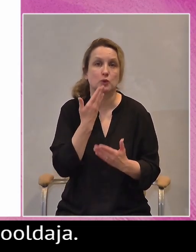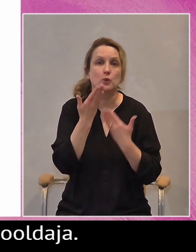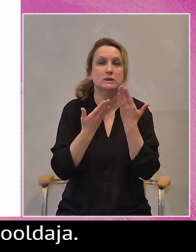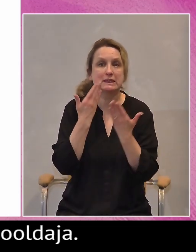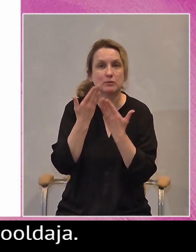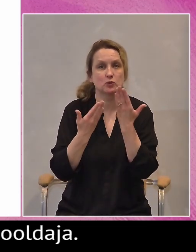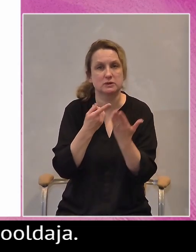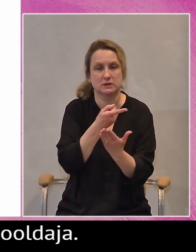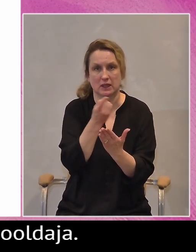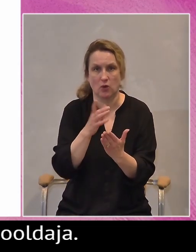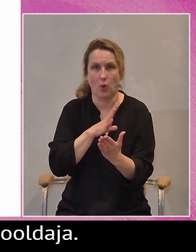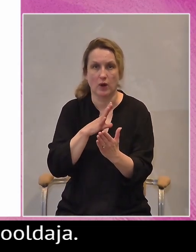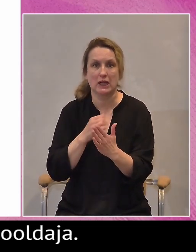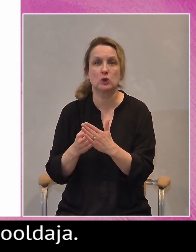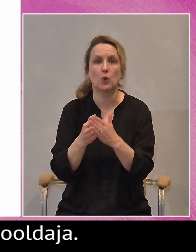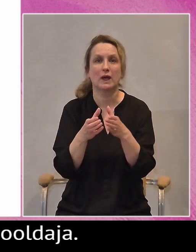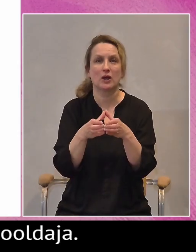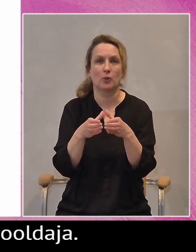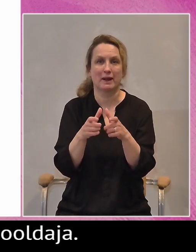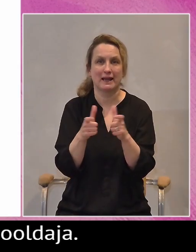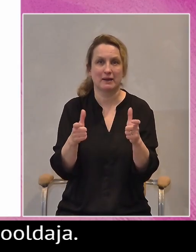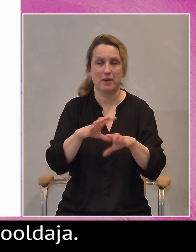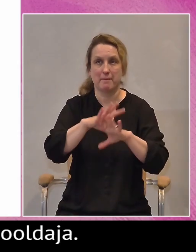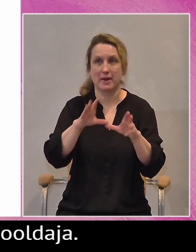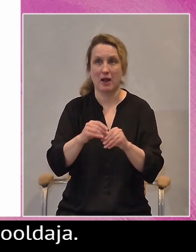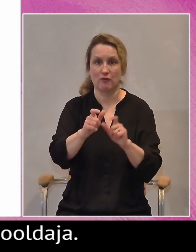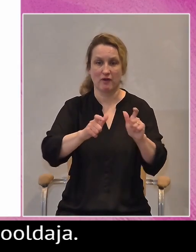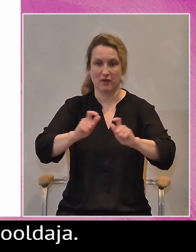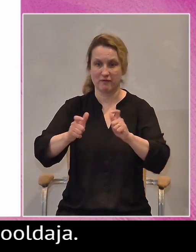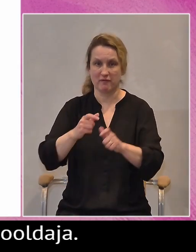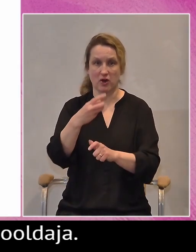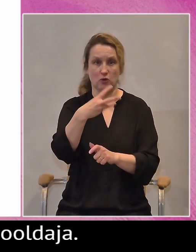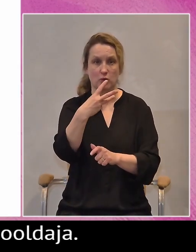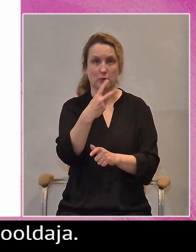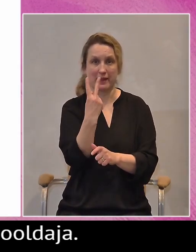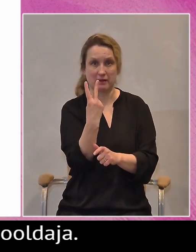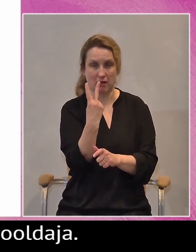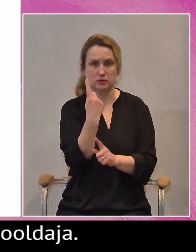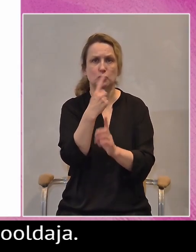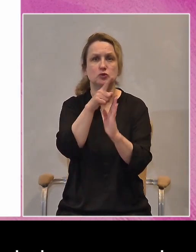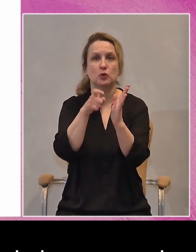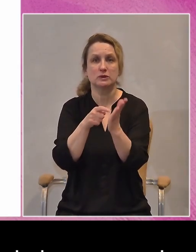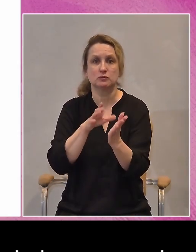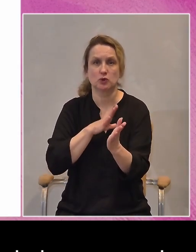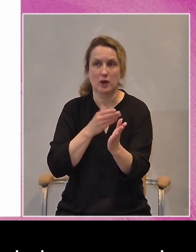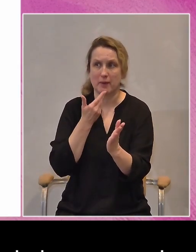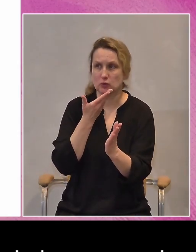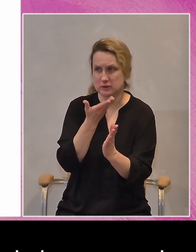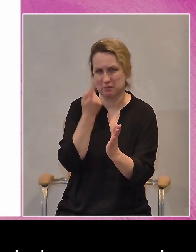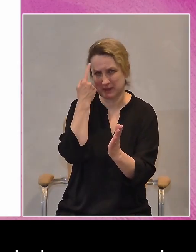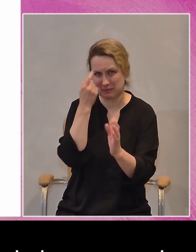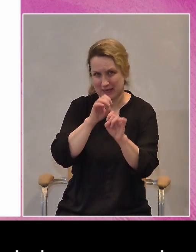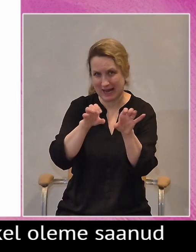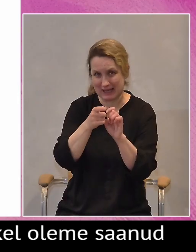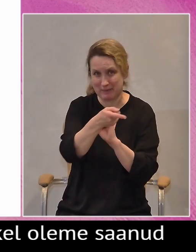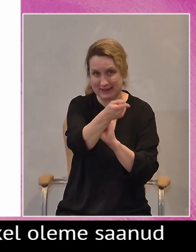advocates and their own doctors. We also conducted a survey among our group members. We